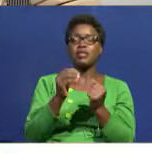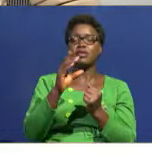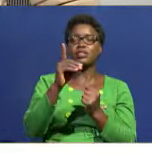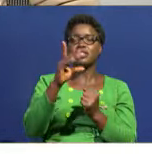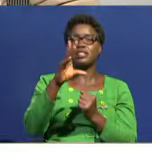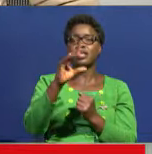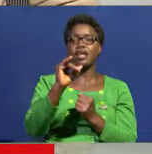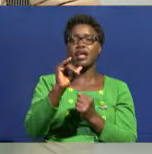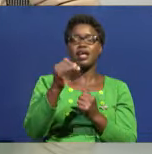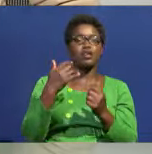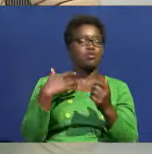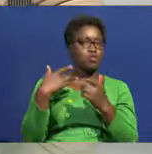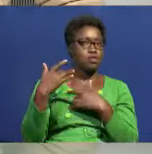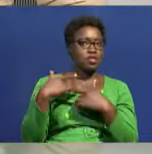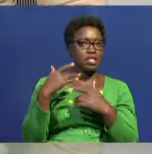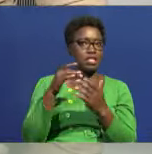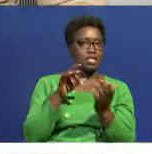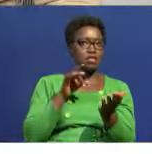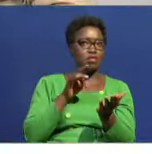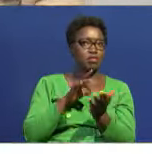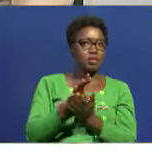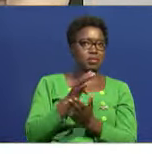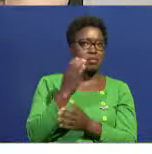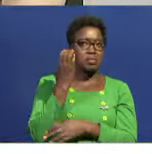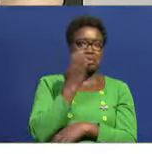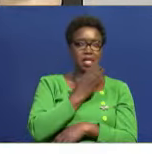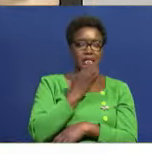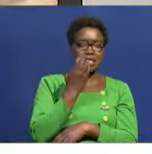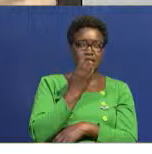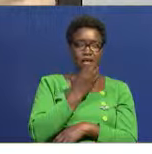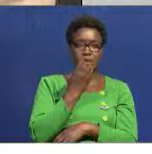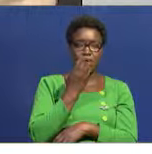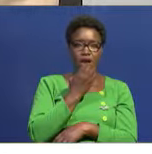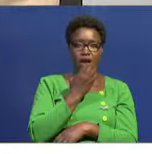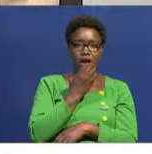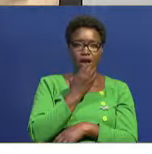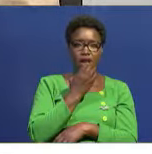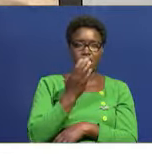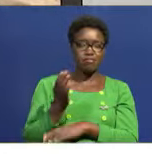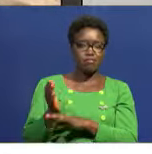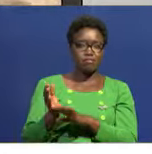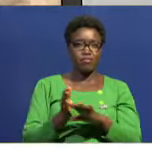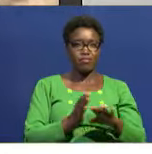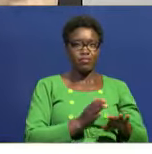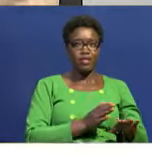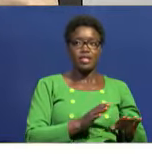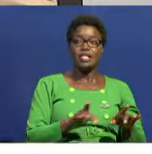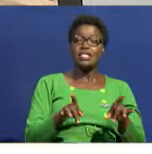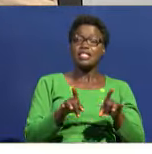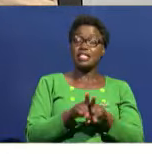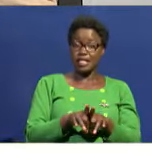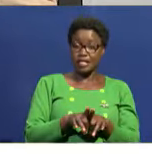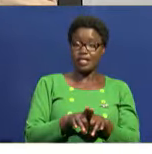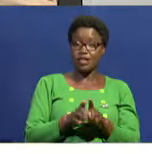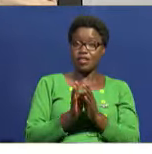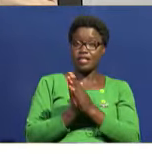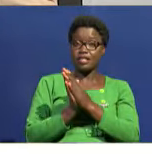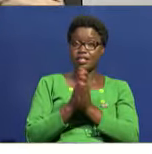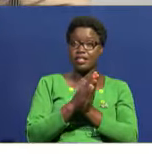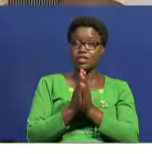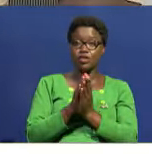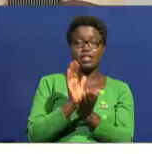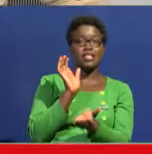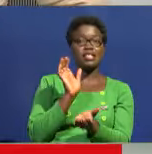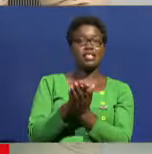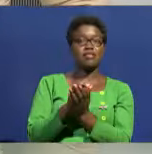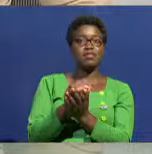in regards to the impeached Deputy President Rigathi Gachagua. However, still on that note, Tom. Tana